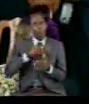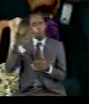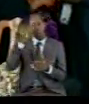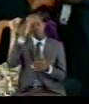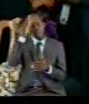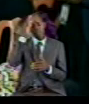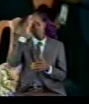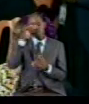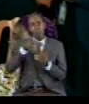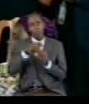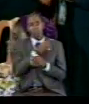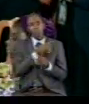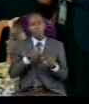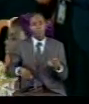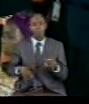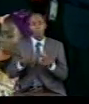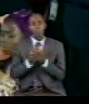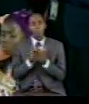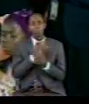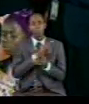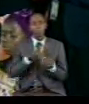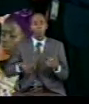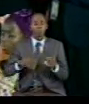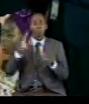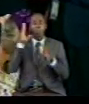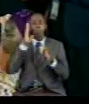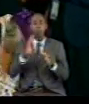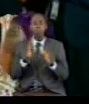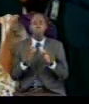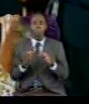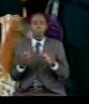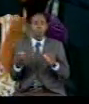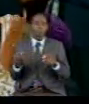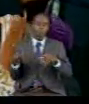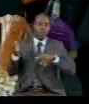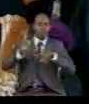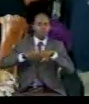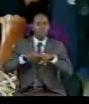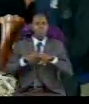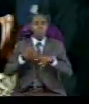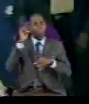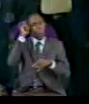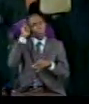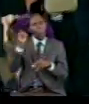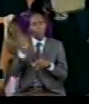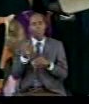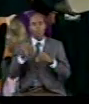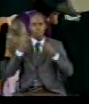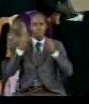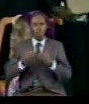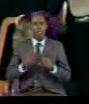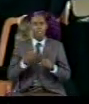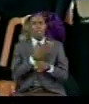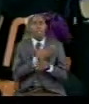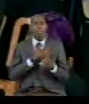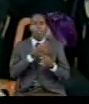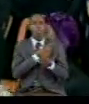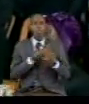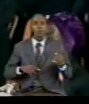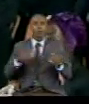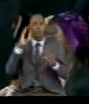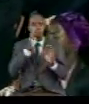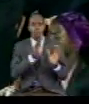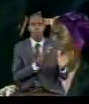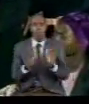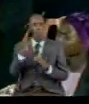God will replenish his strength. God will empower him for tomorrow. God will show